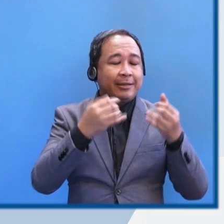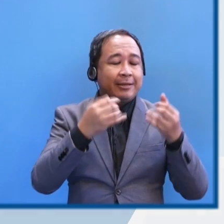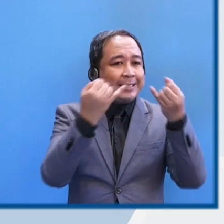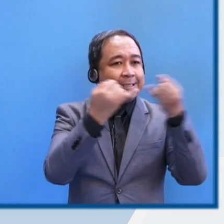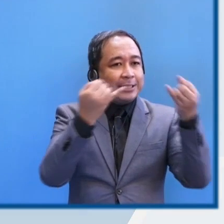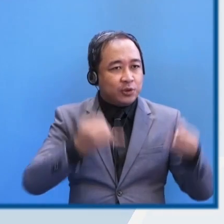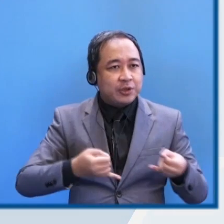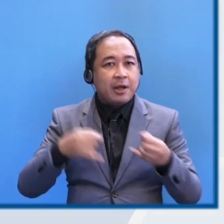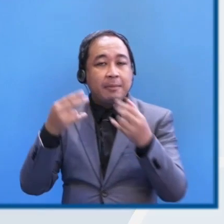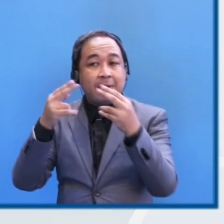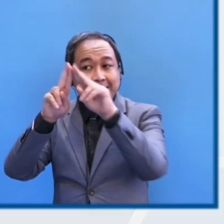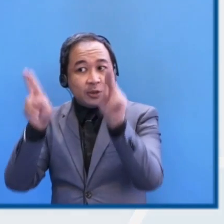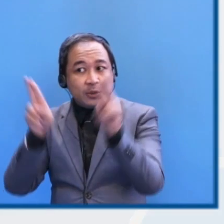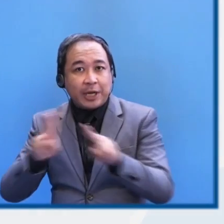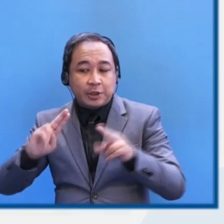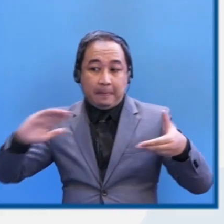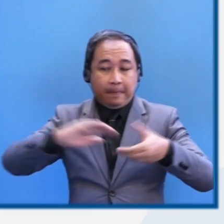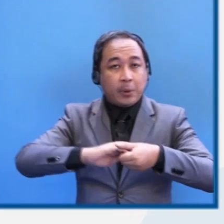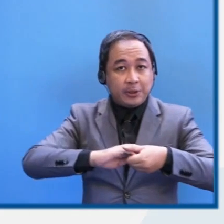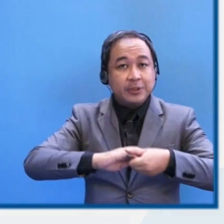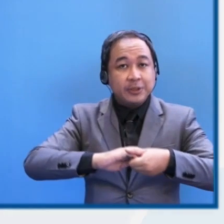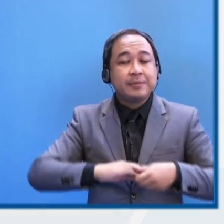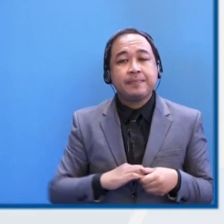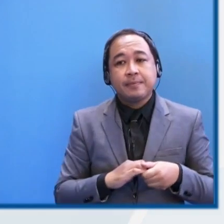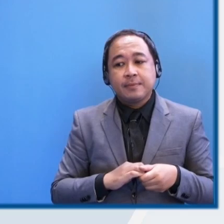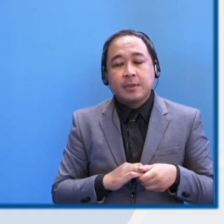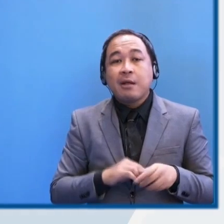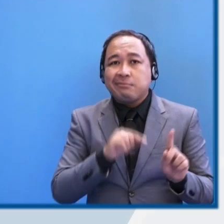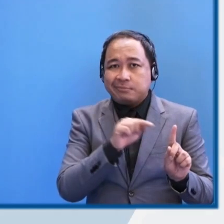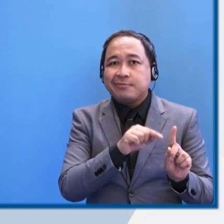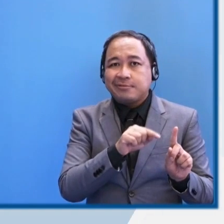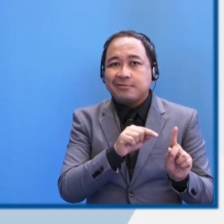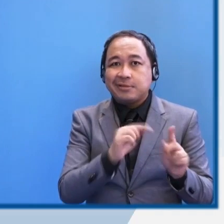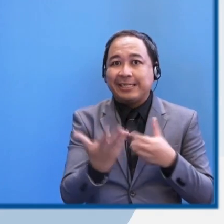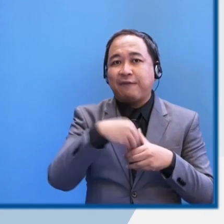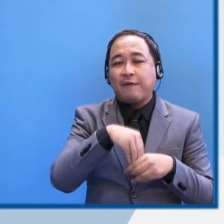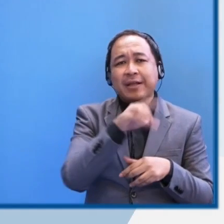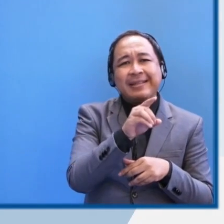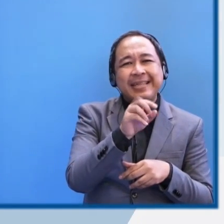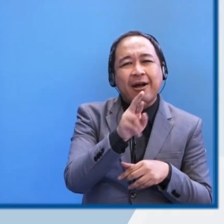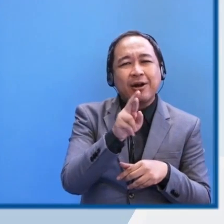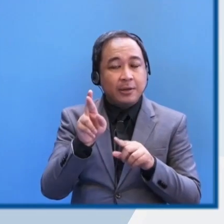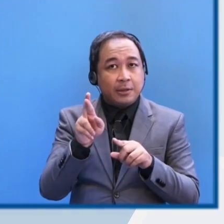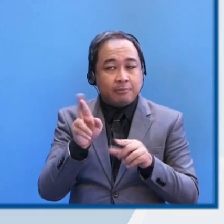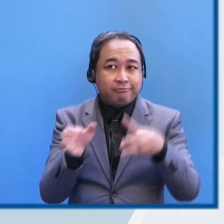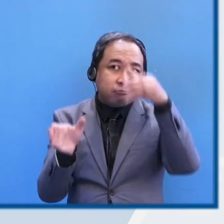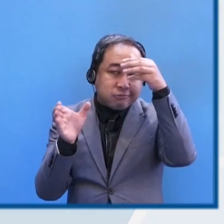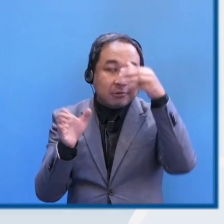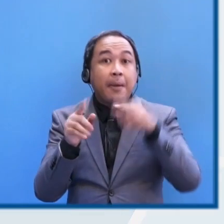a ERRM worker, she believes that little to no response is needed if we are better